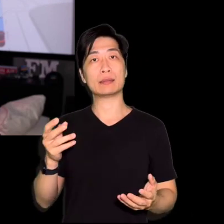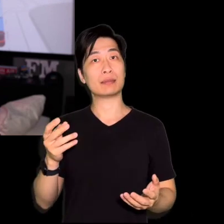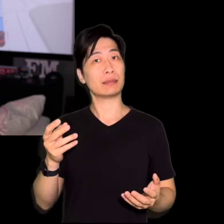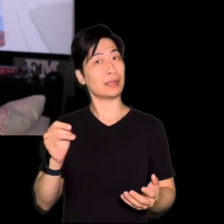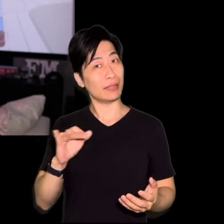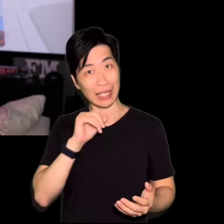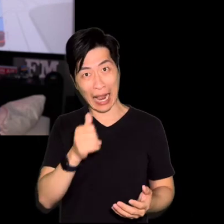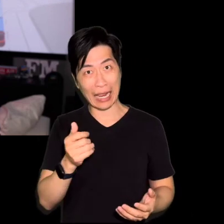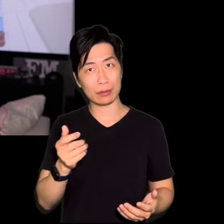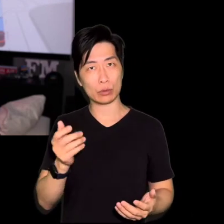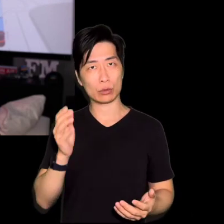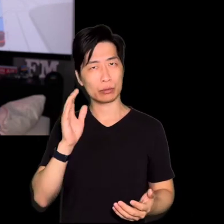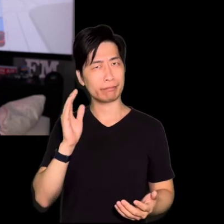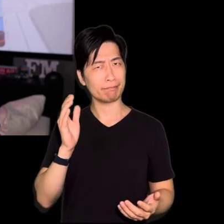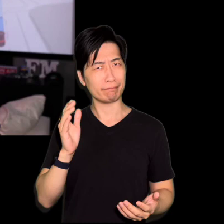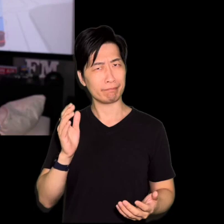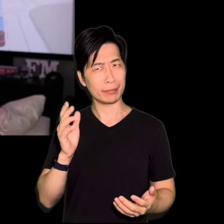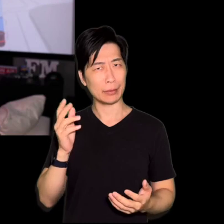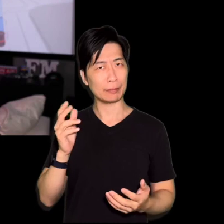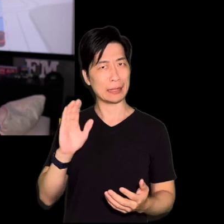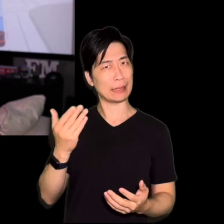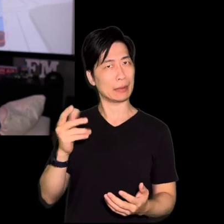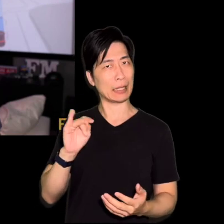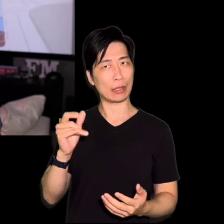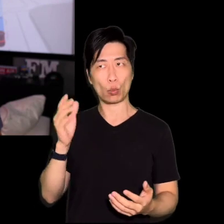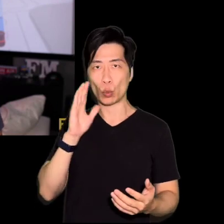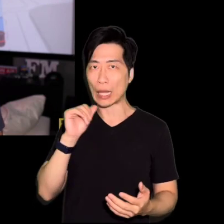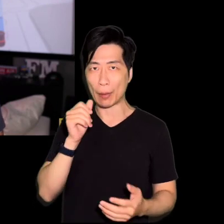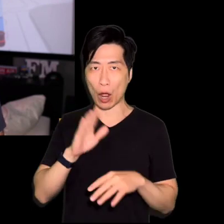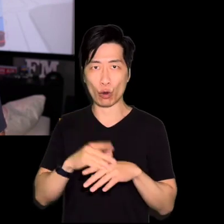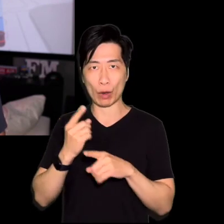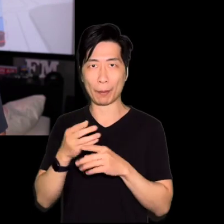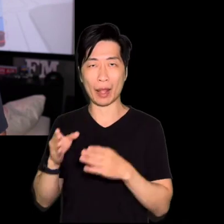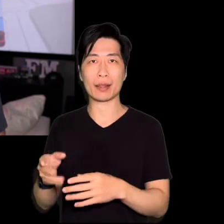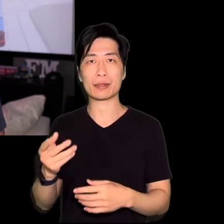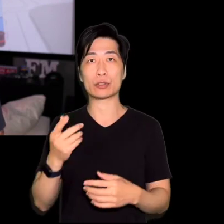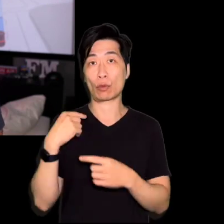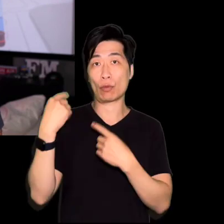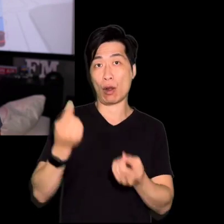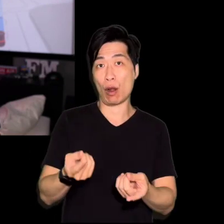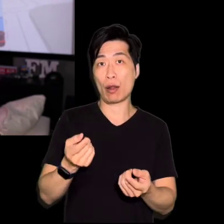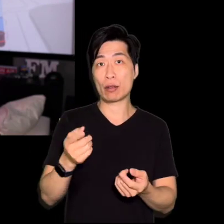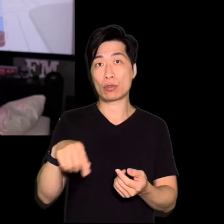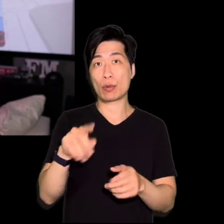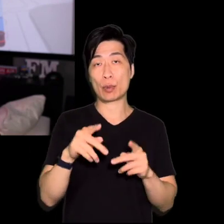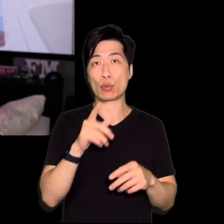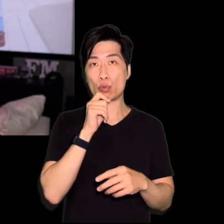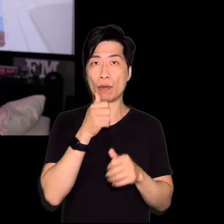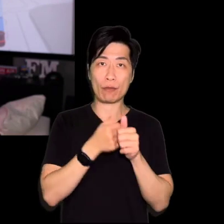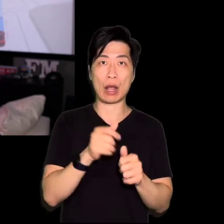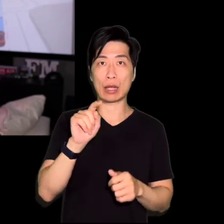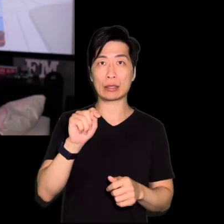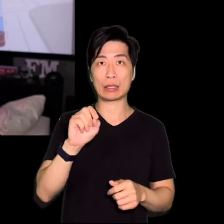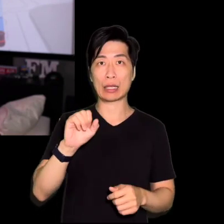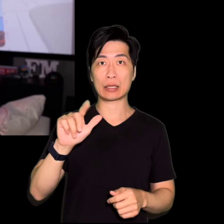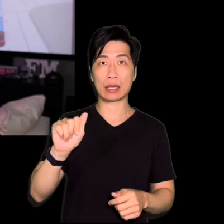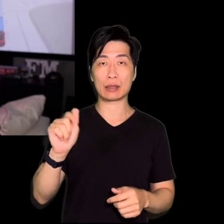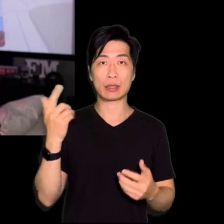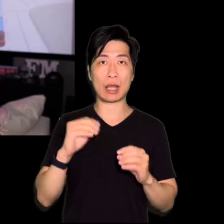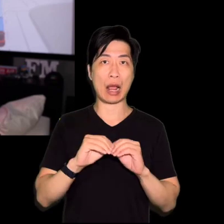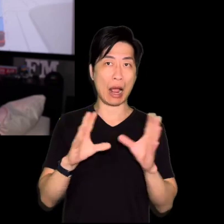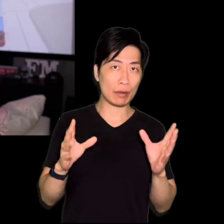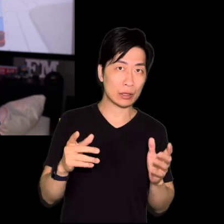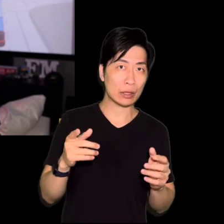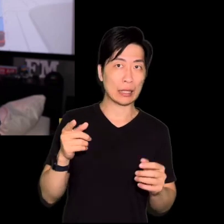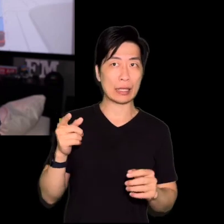so far, up to this point, for those that follow the company closely, I would argue, it's become quite obvious that this is what it's going